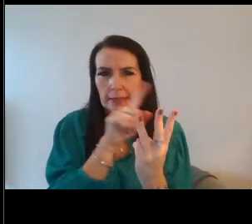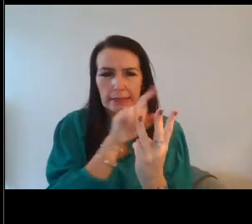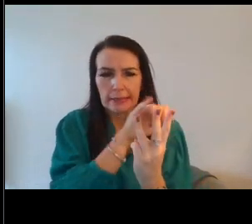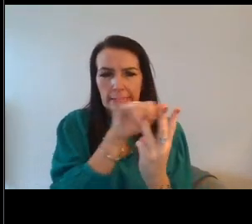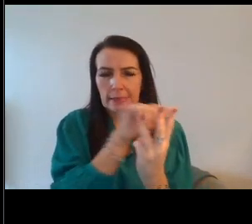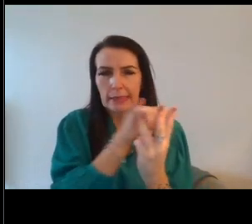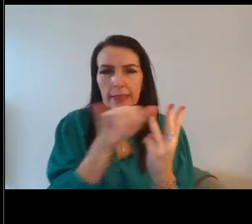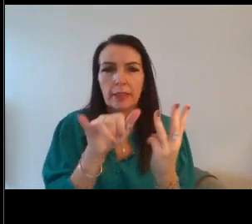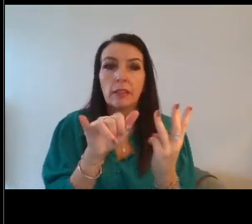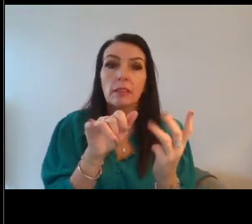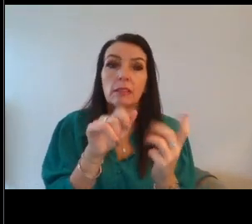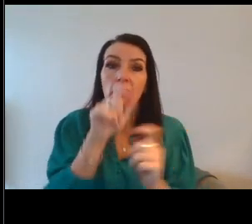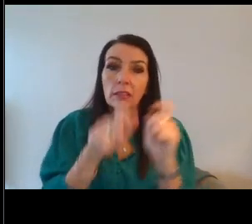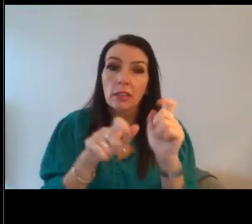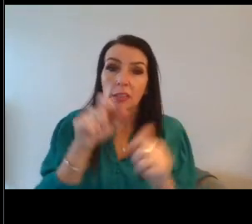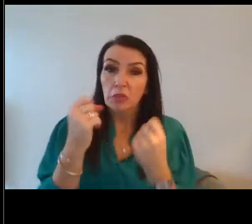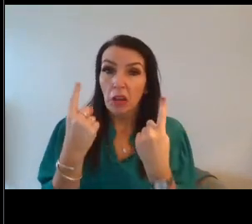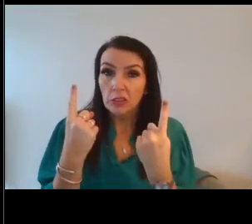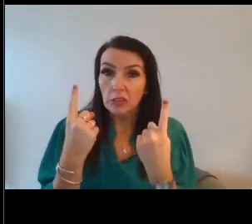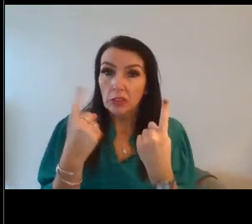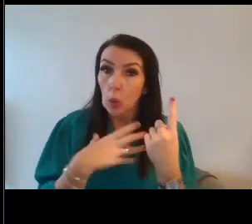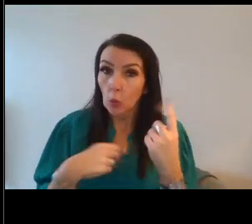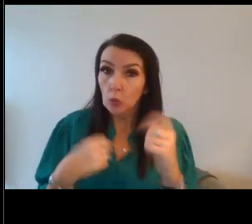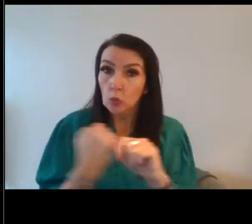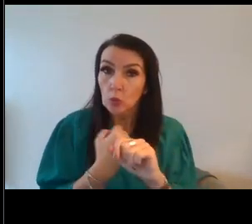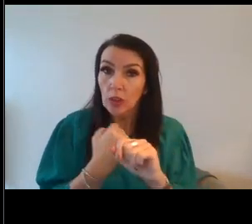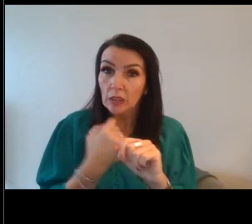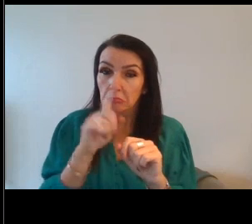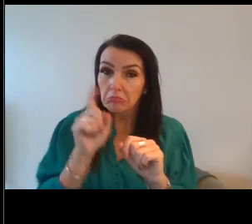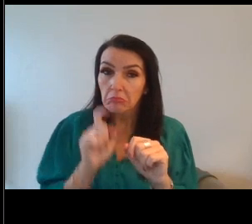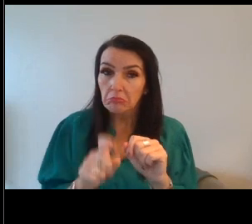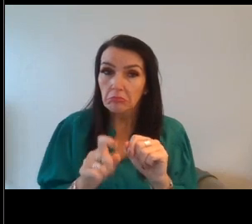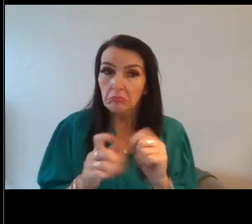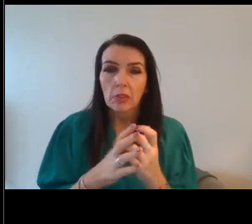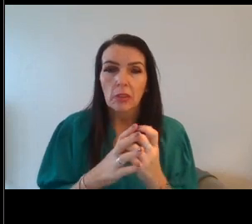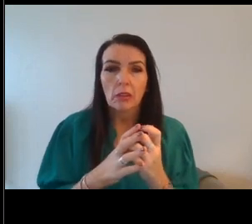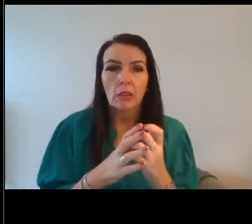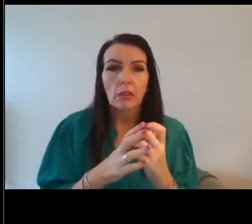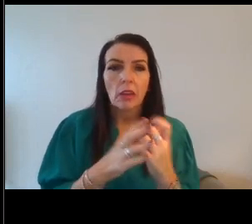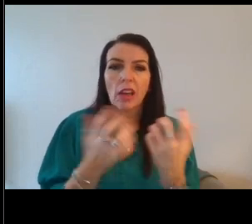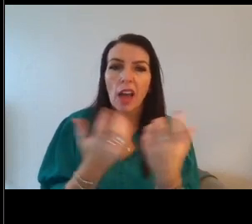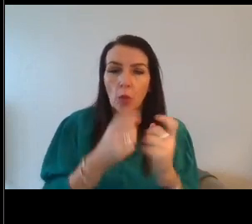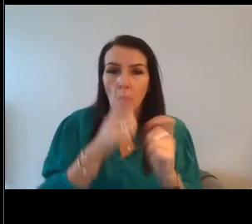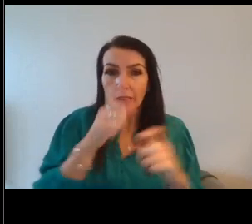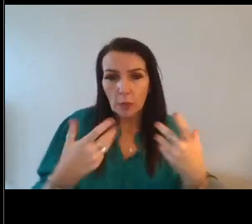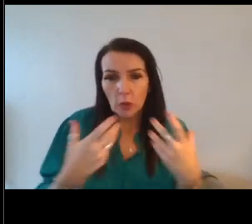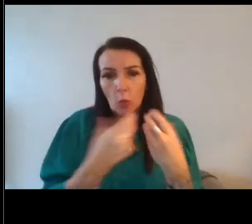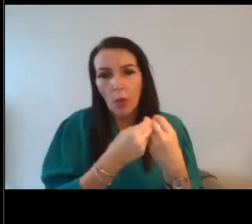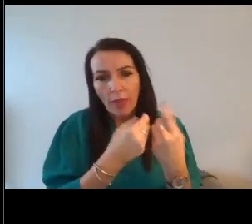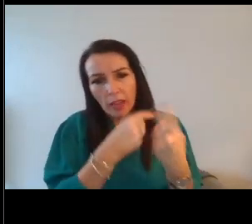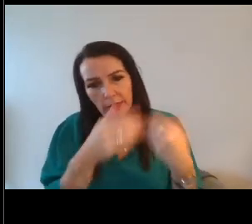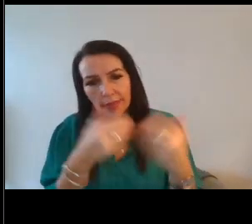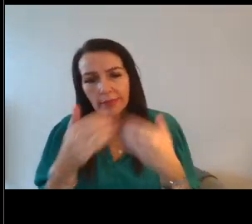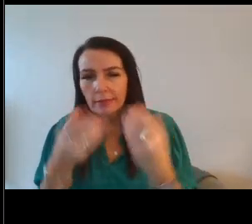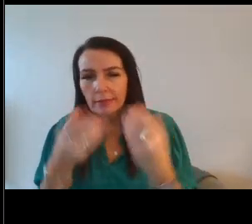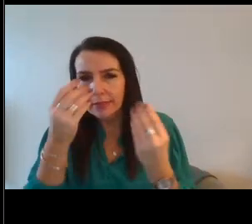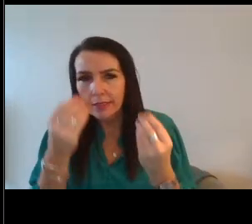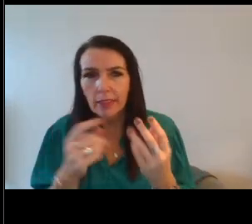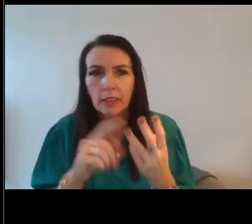our customers understand and want this? How do we take our customers on the journey with us? Obviously, at the current